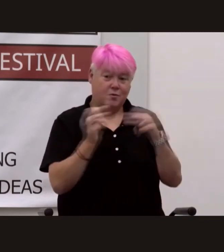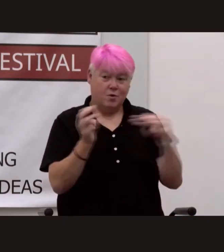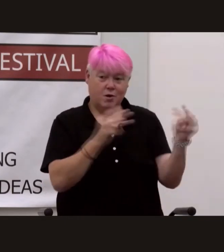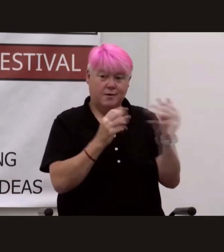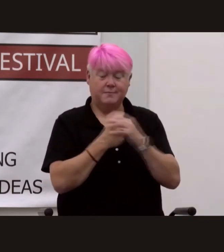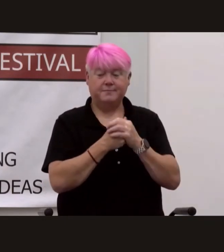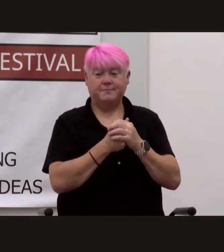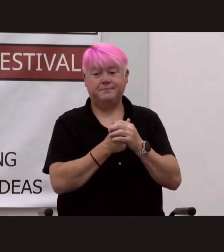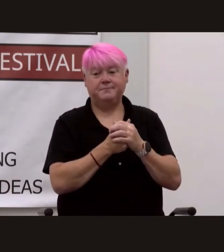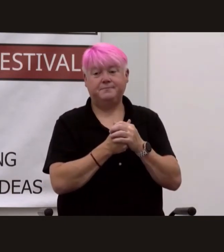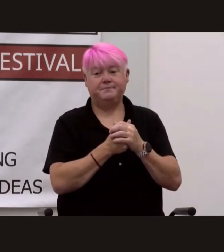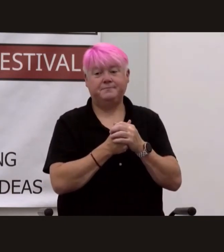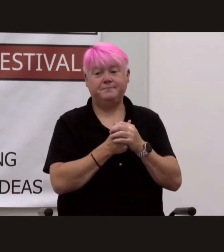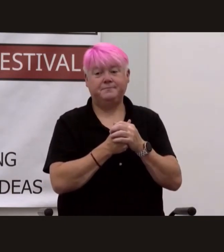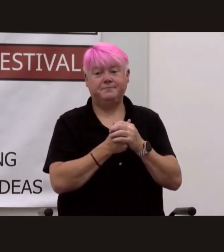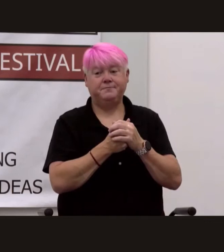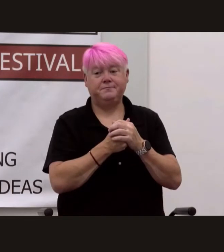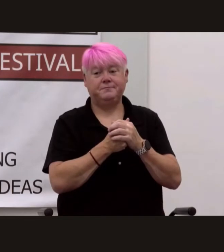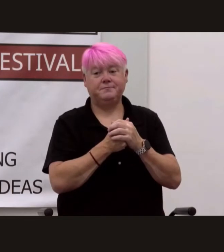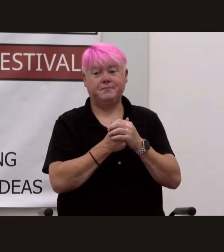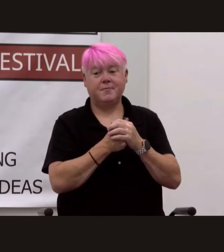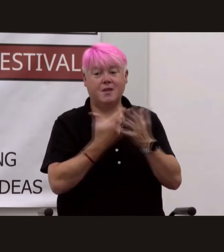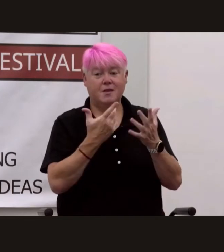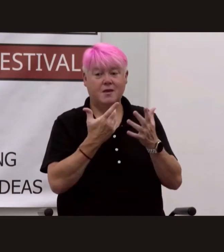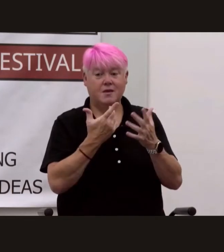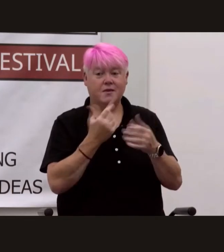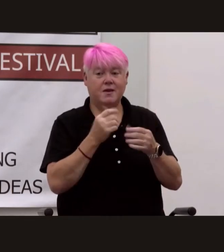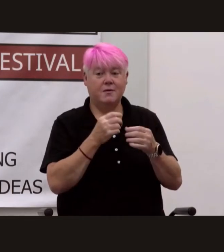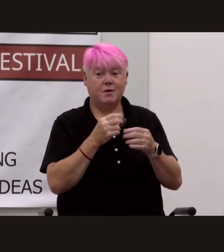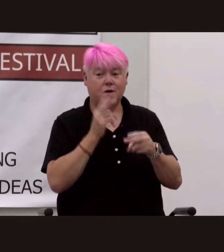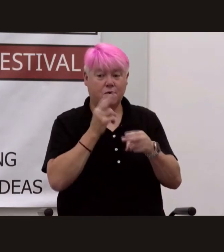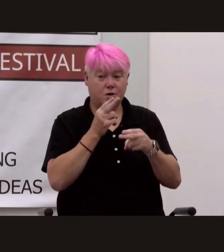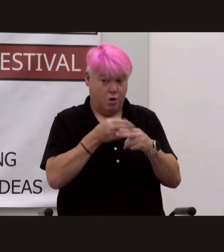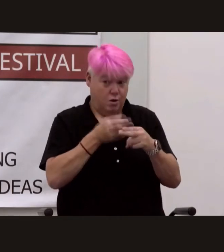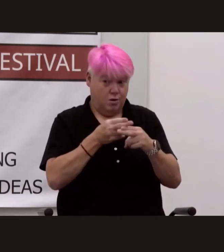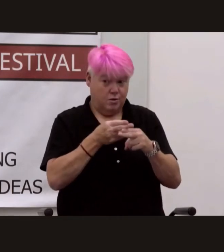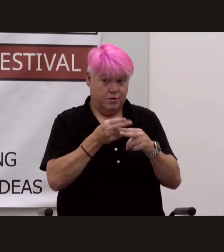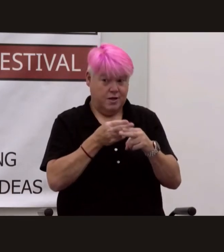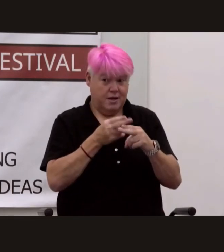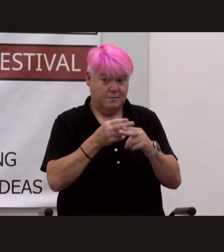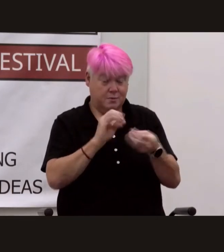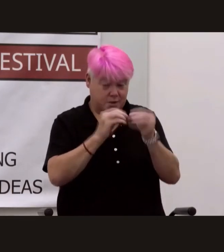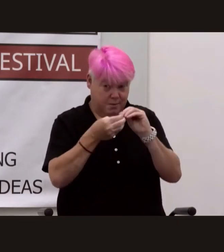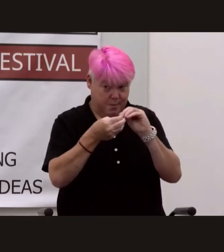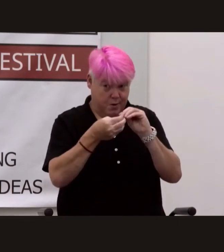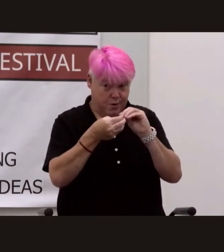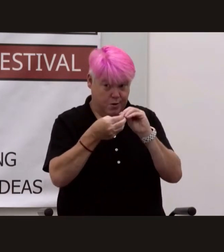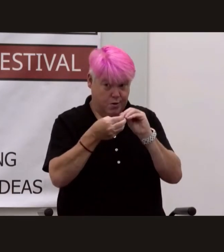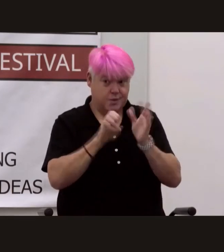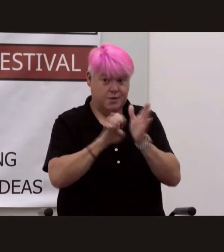And of course, they were referred to by their number. So there's an example of